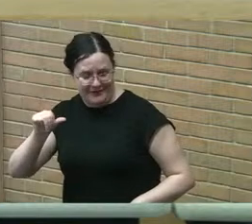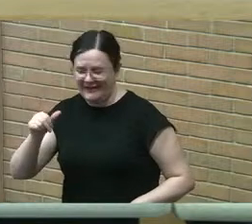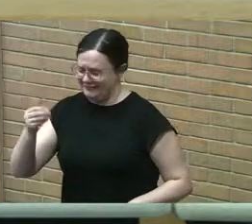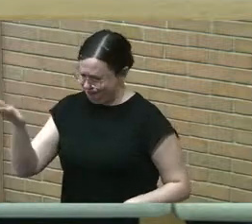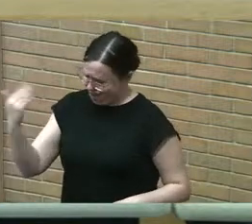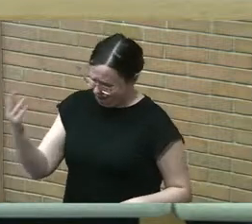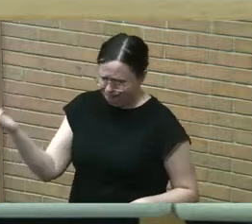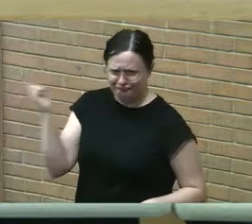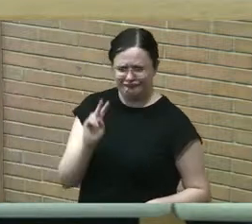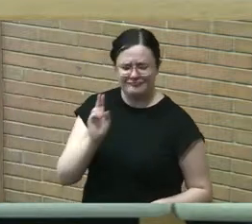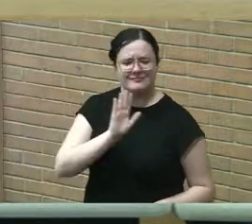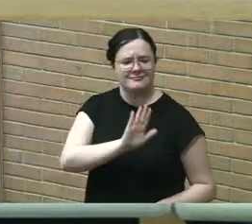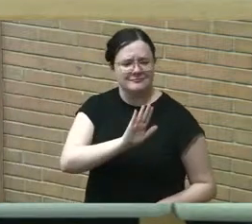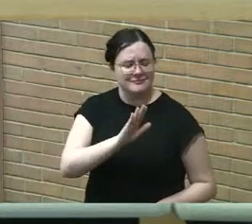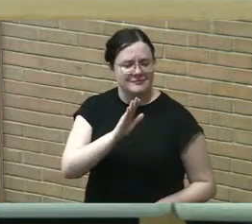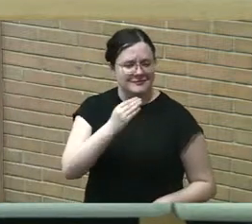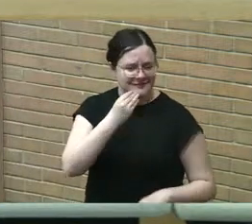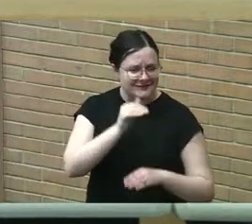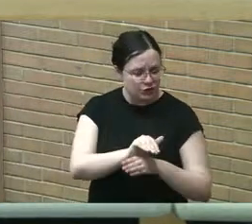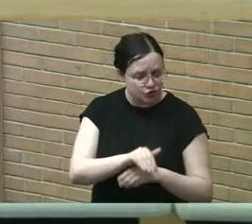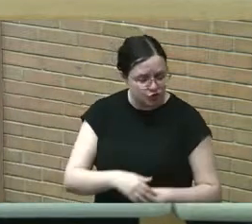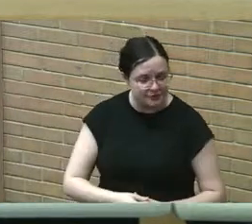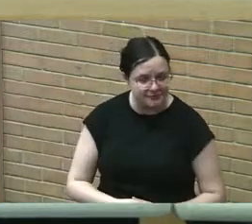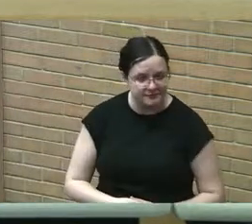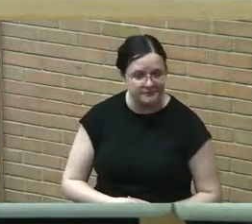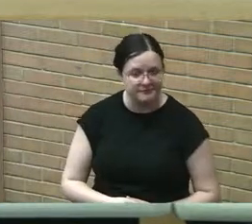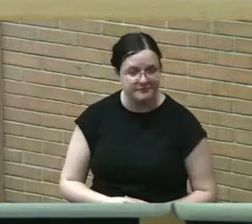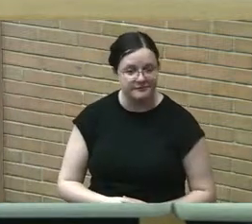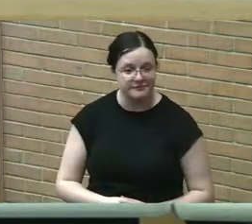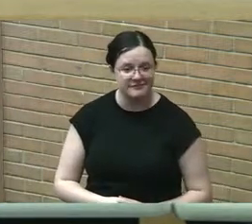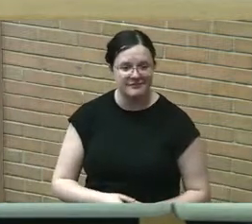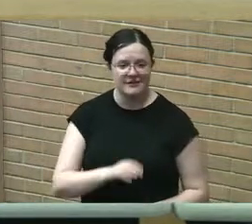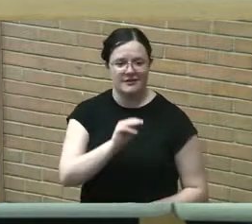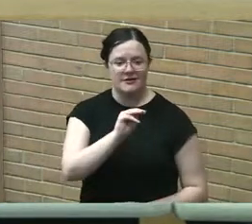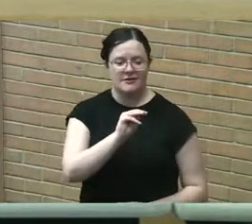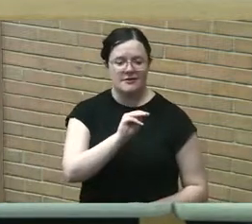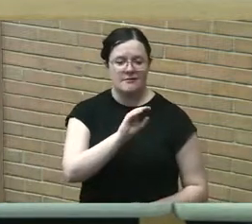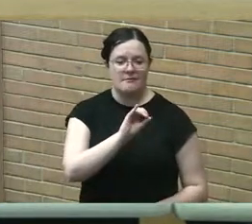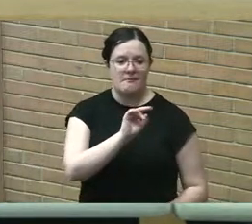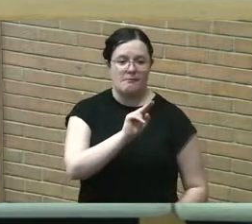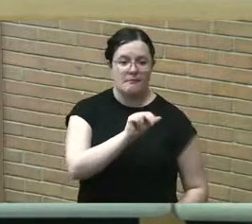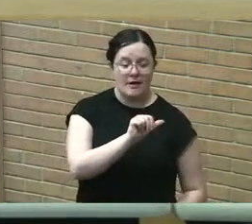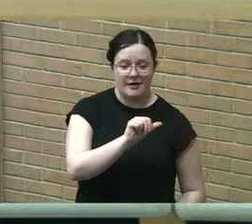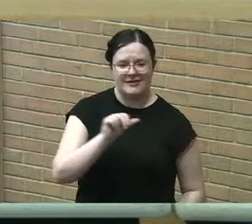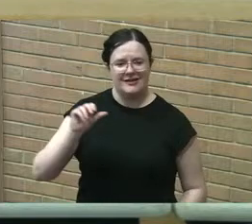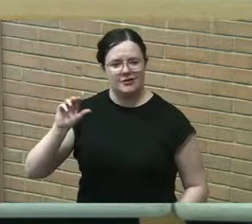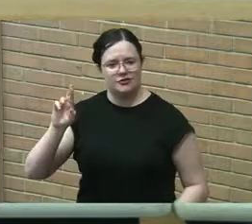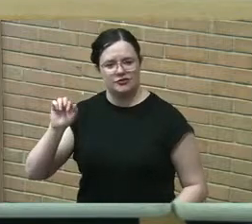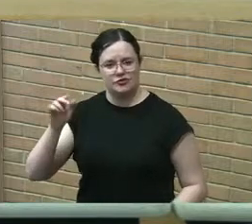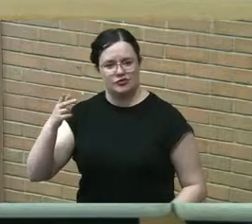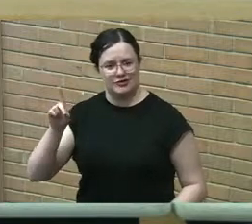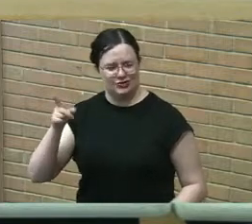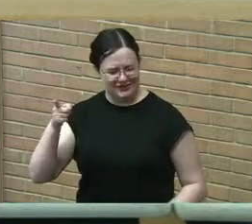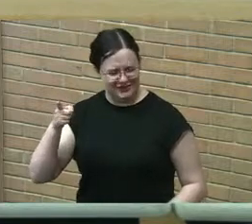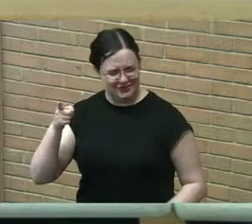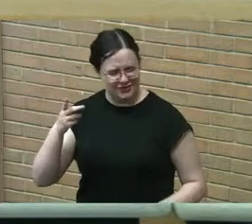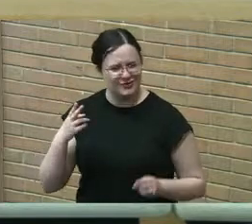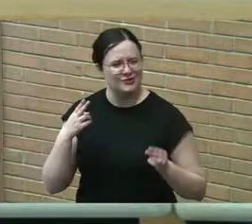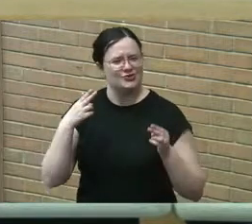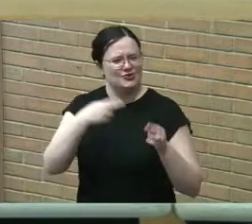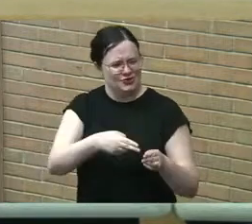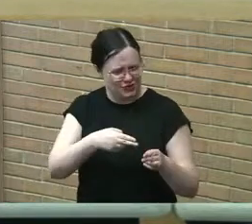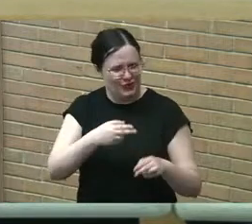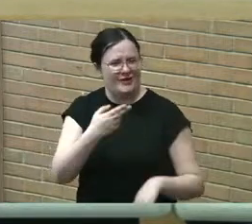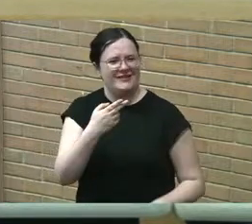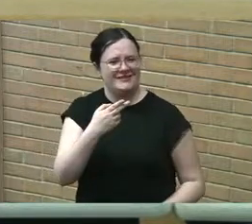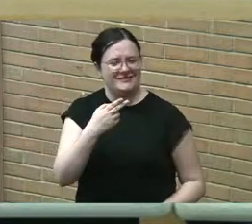dinner. And Monica and Rashid joined the Gabel family. The bond